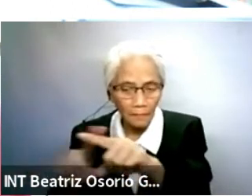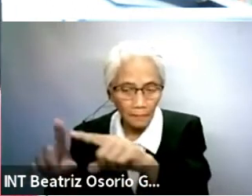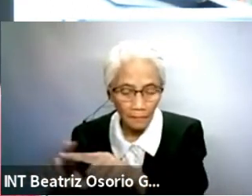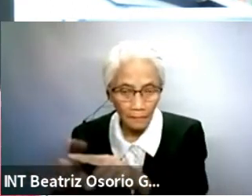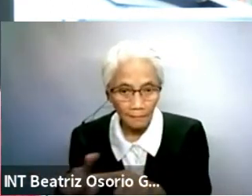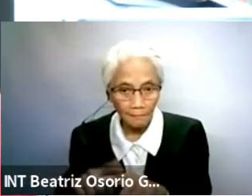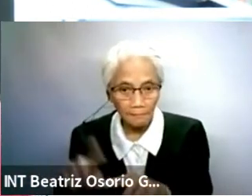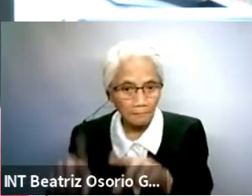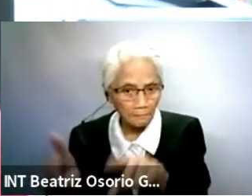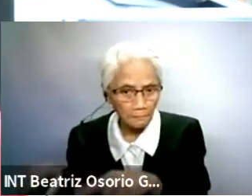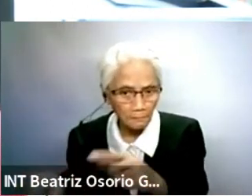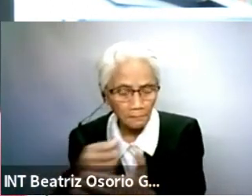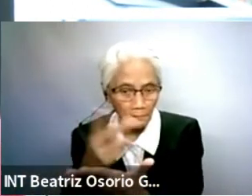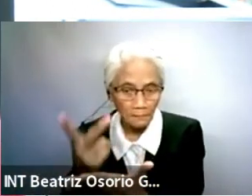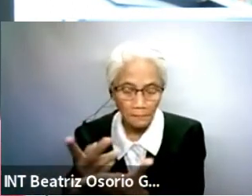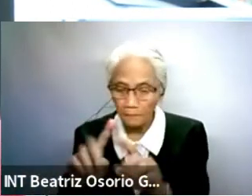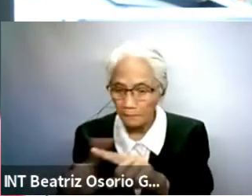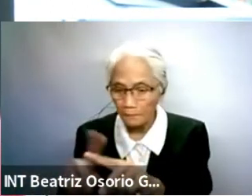countries?